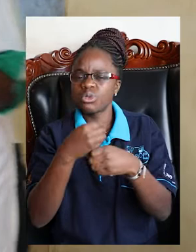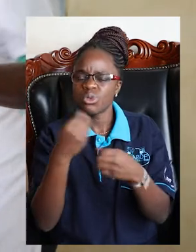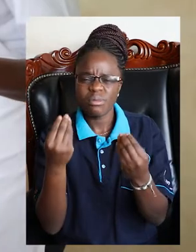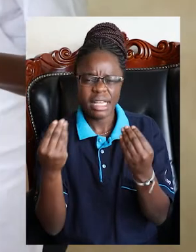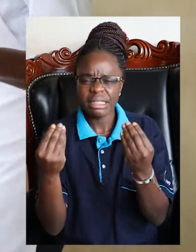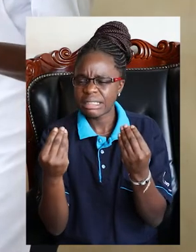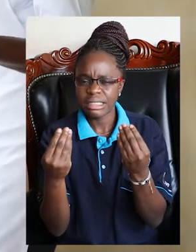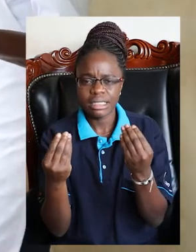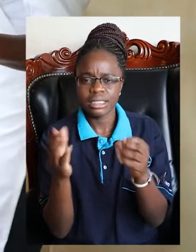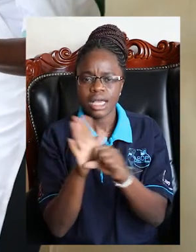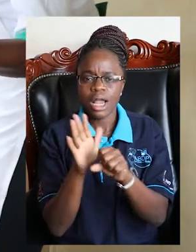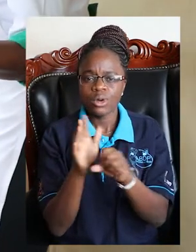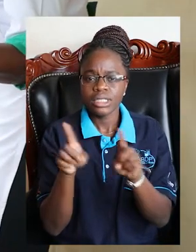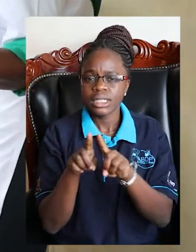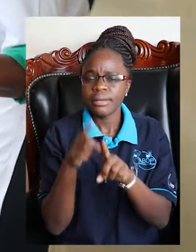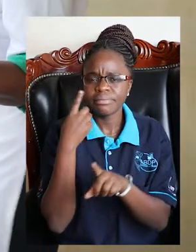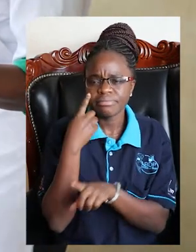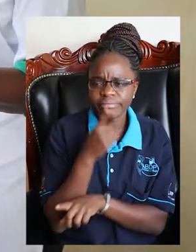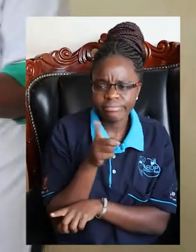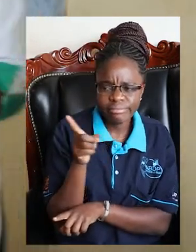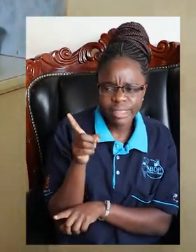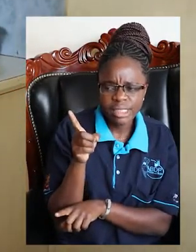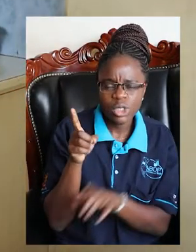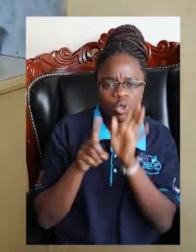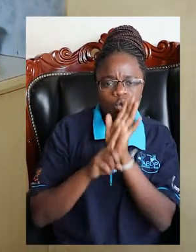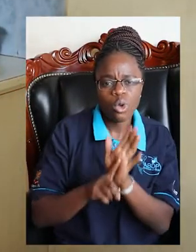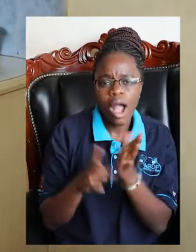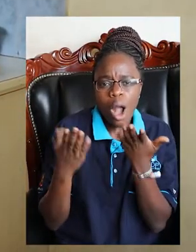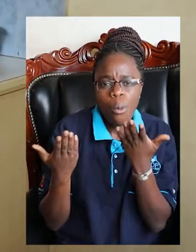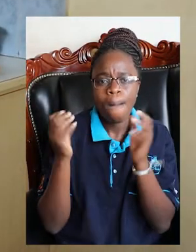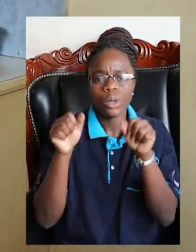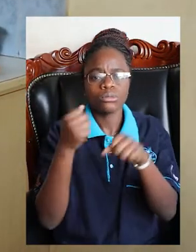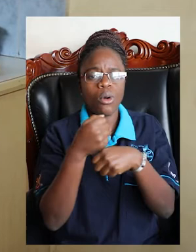to make, not so hard. You just take them like this,